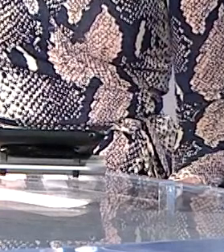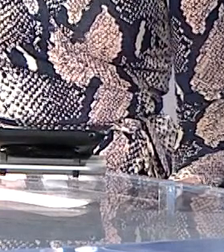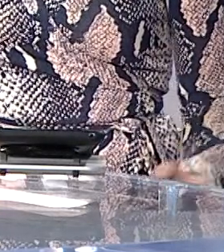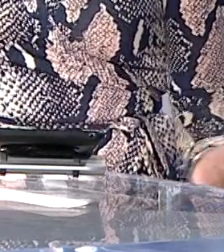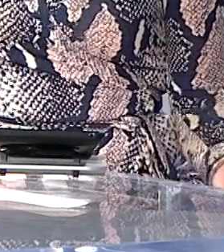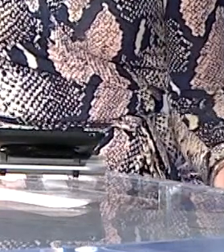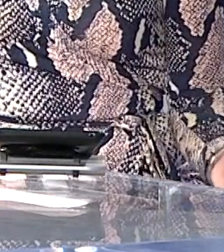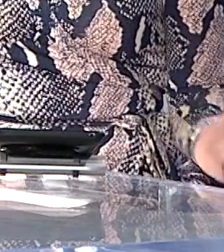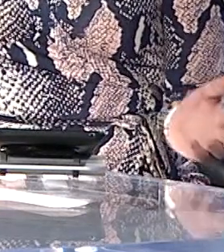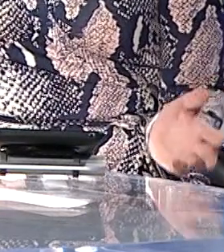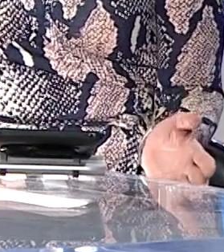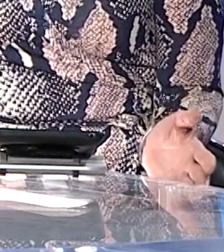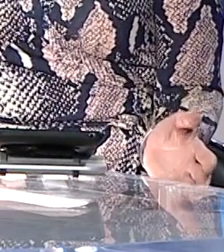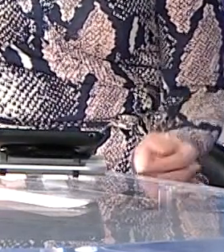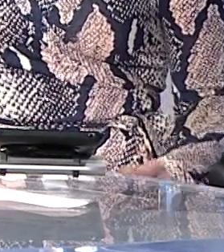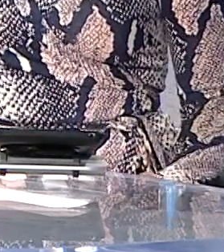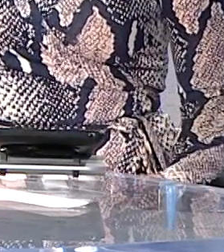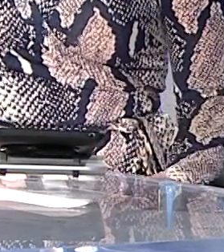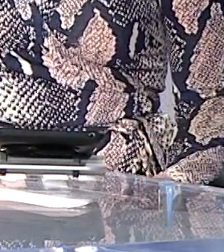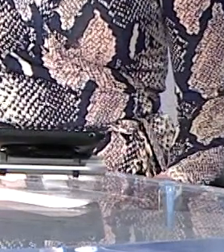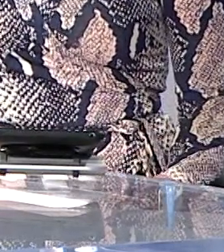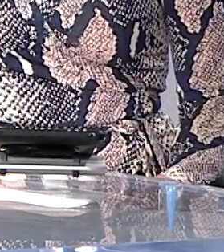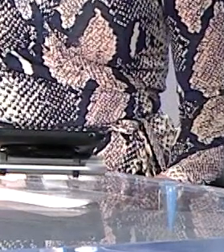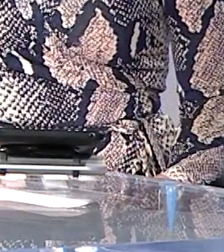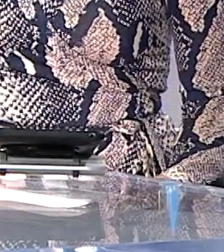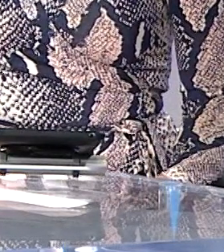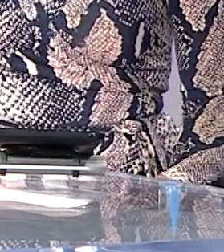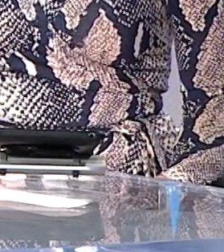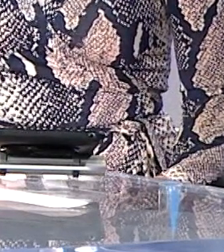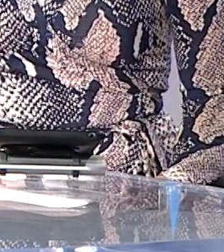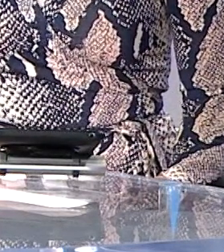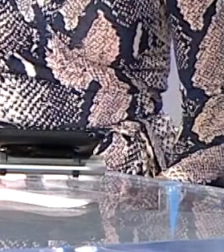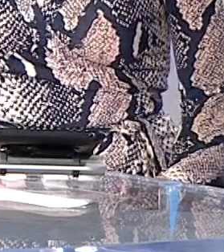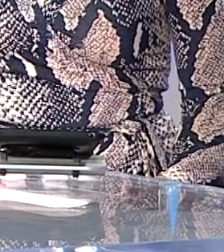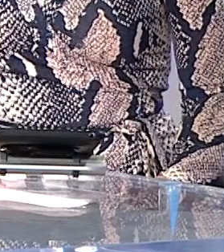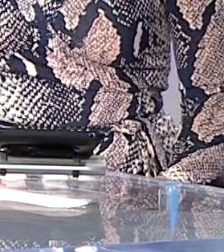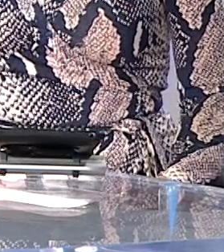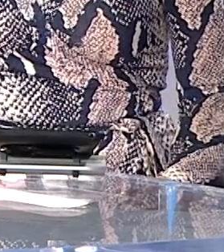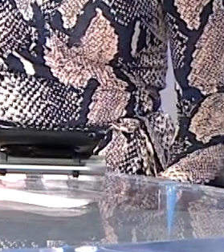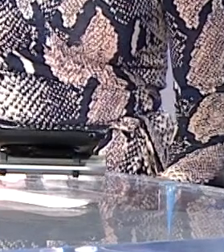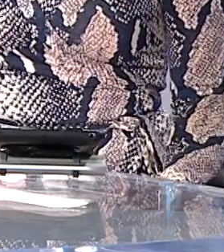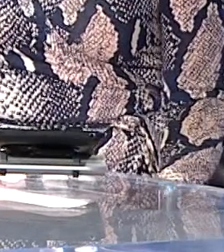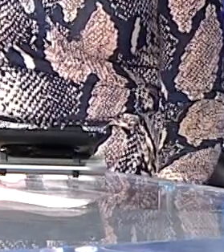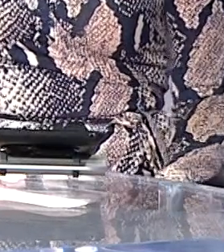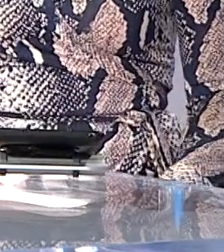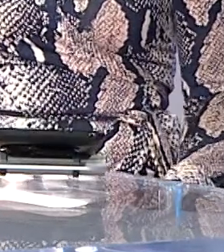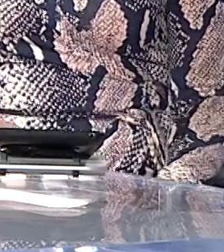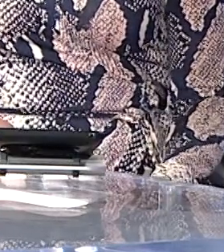moved into the yellow or worsening risk level. Stay with us. We'll have more news after the break.